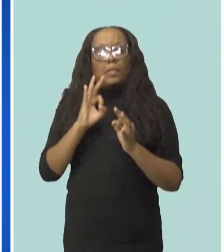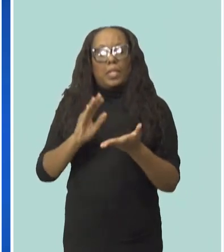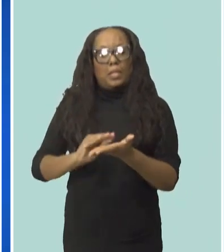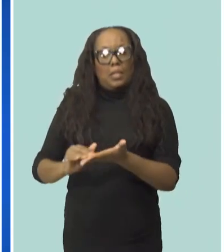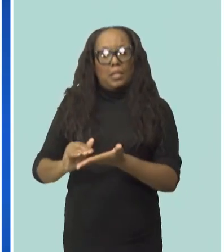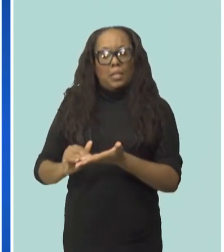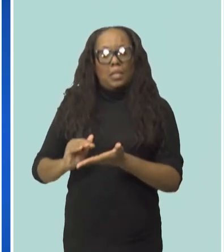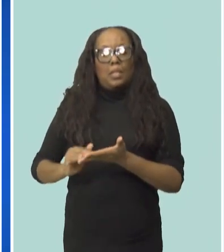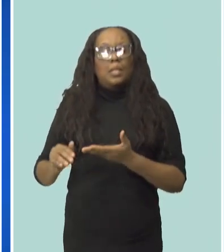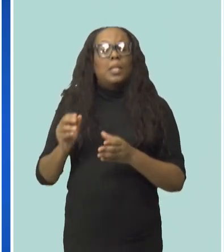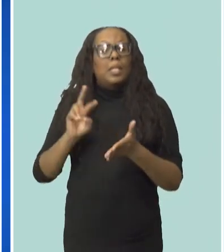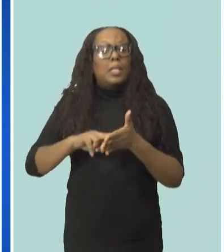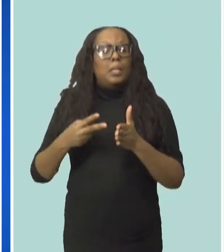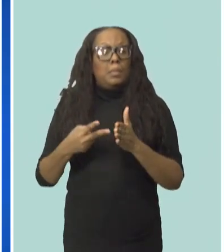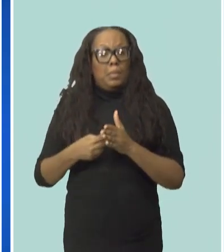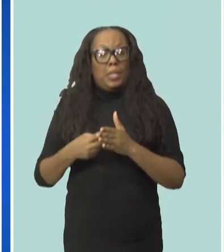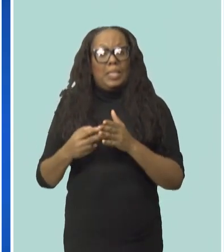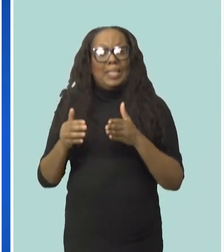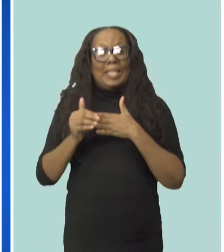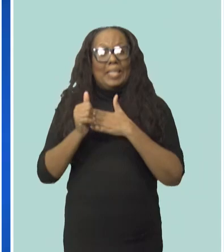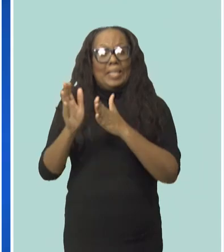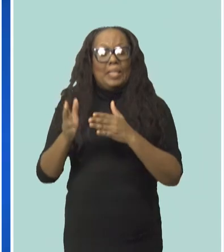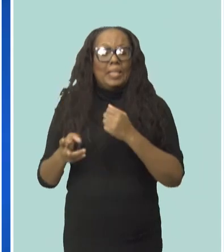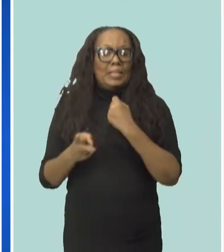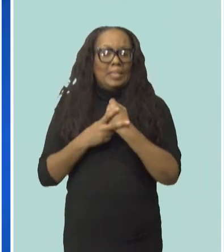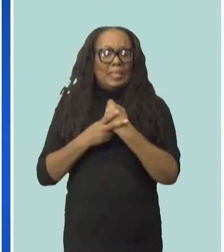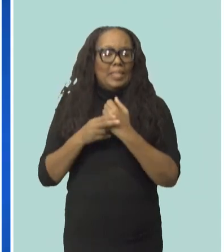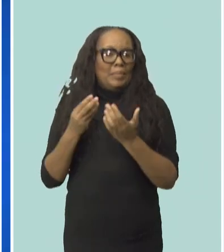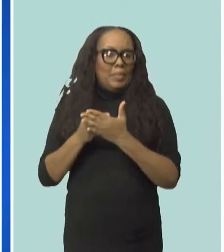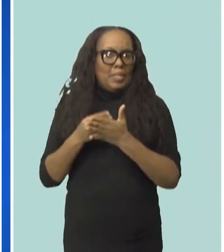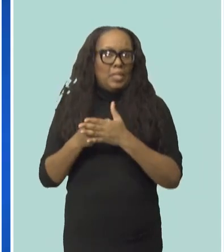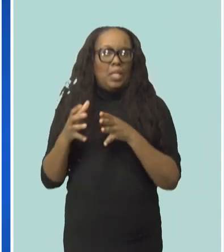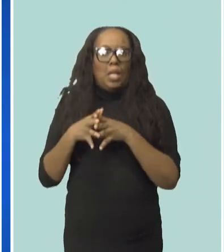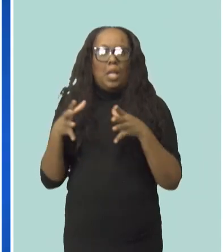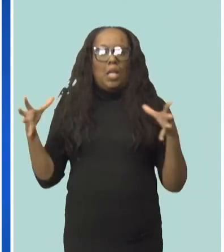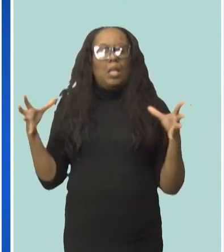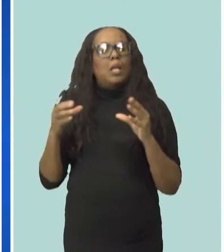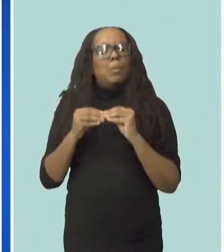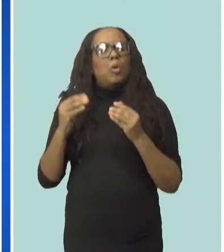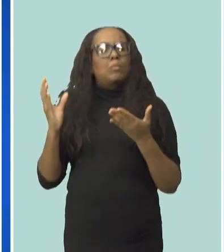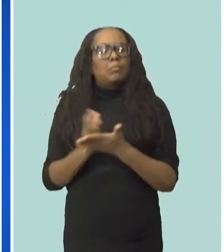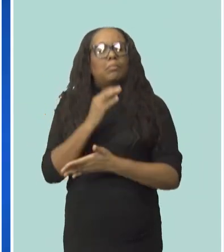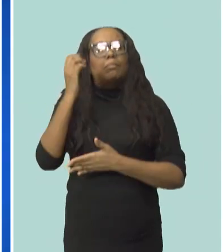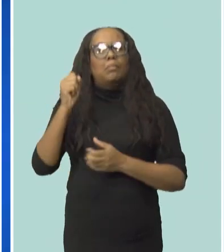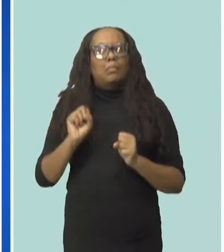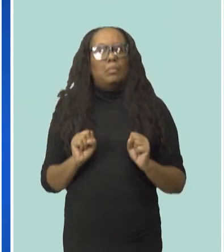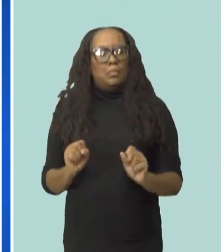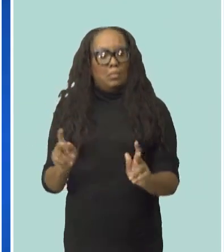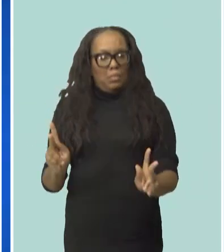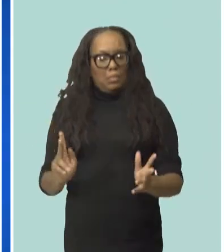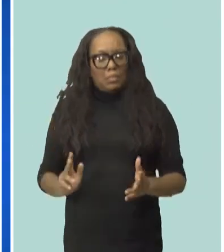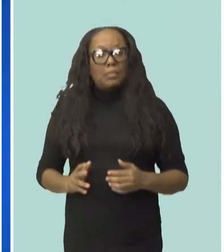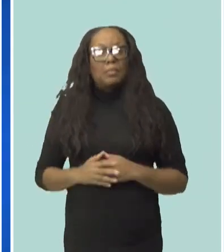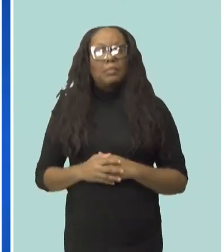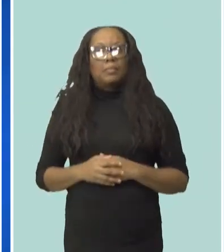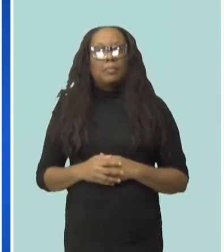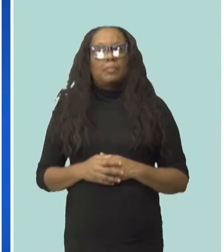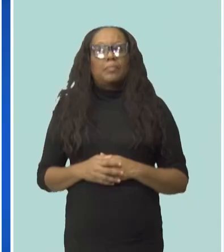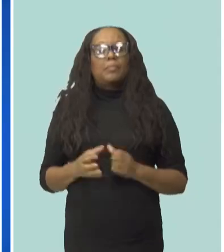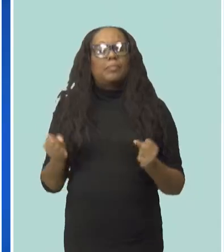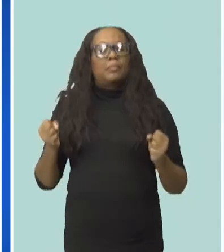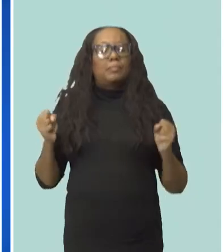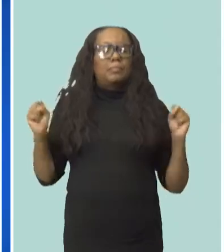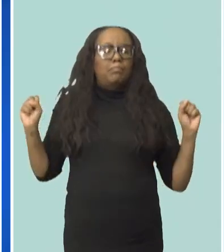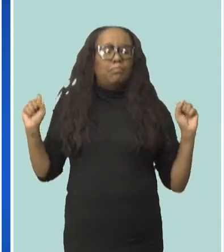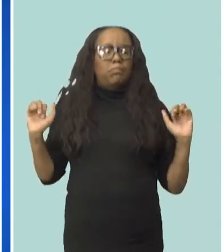money in terms of importing our items duty-free. And a lot more bands took it up this year than have in the past. Thousands of patrons